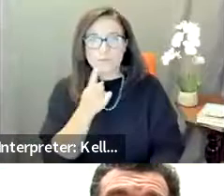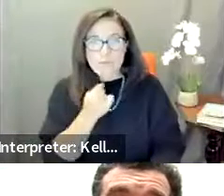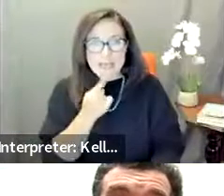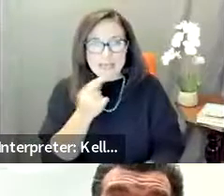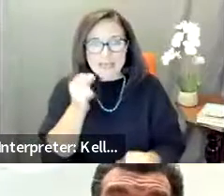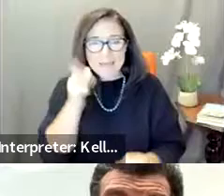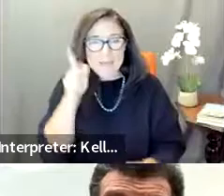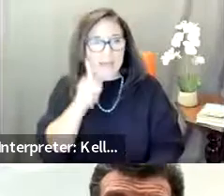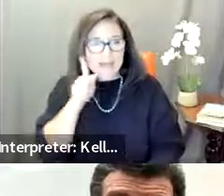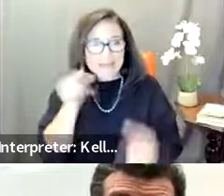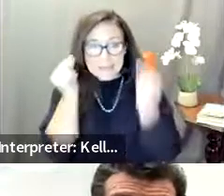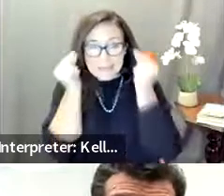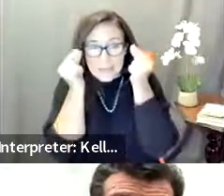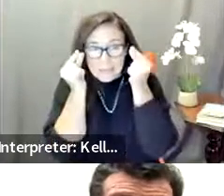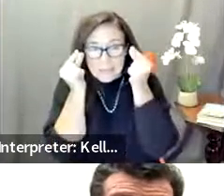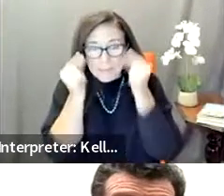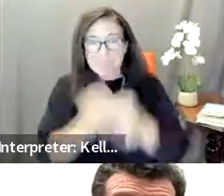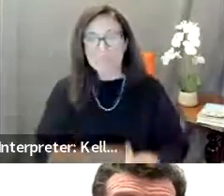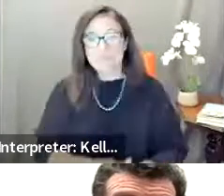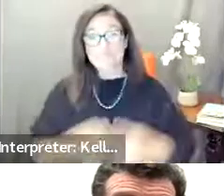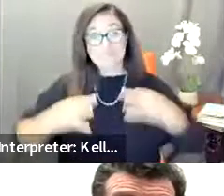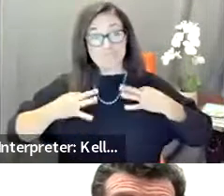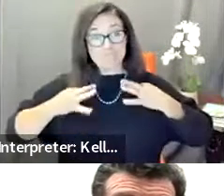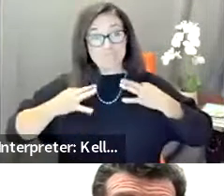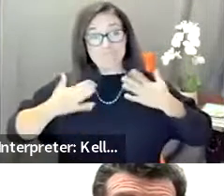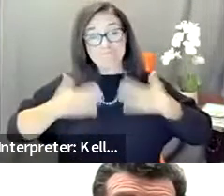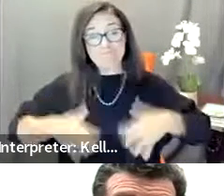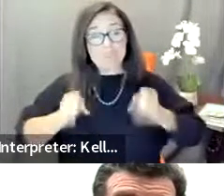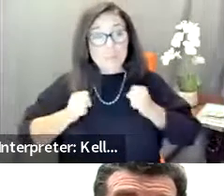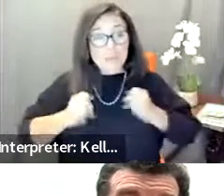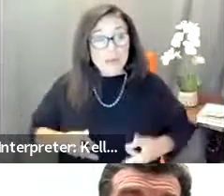a sort of dark green sweater on.